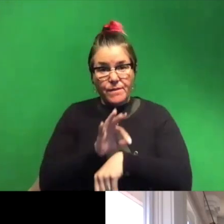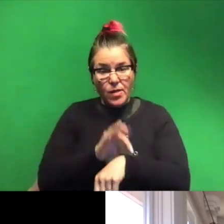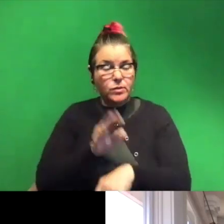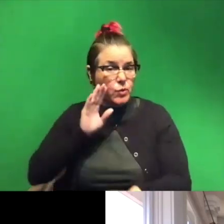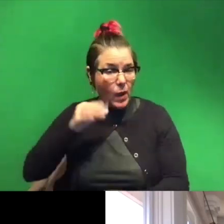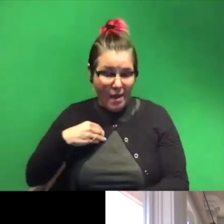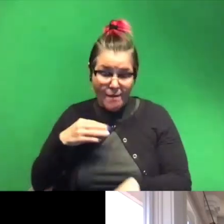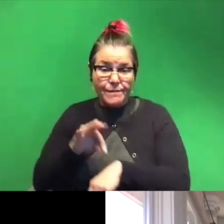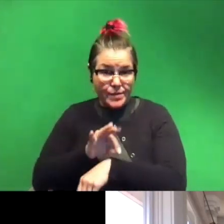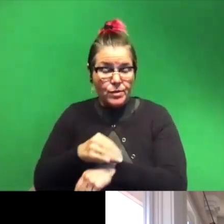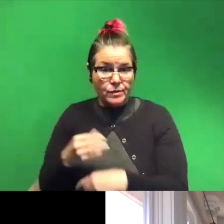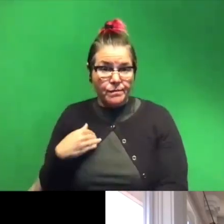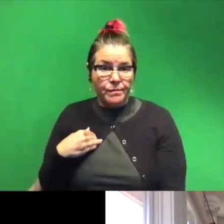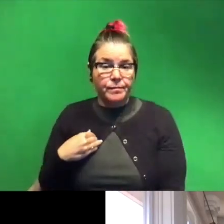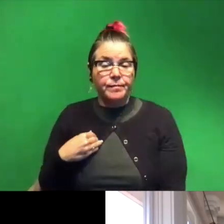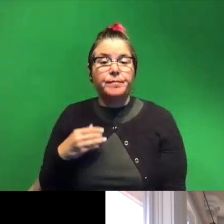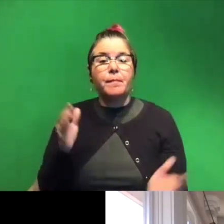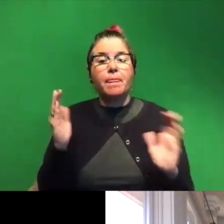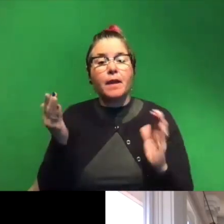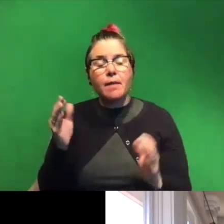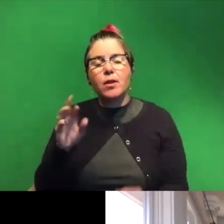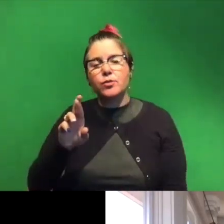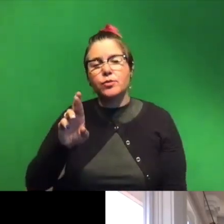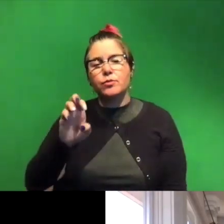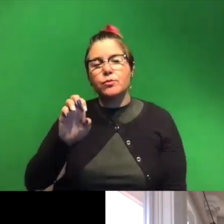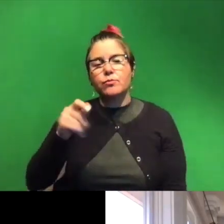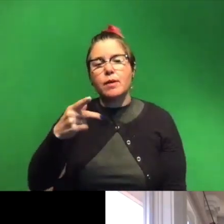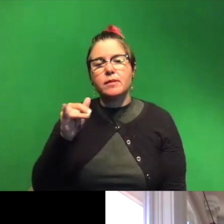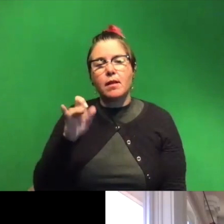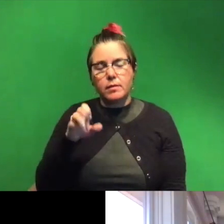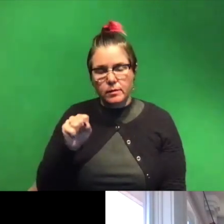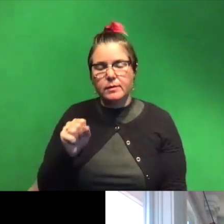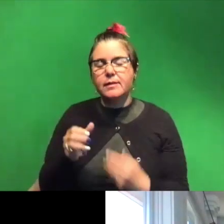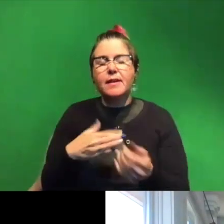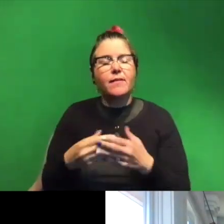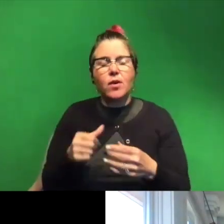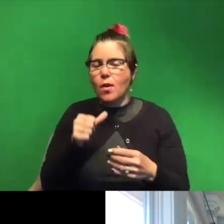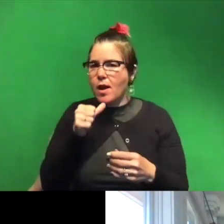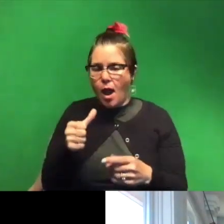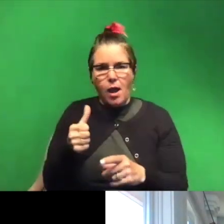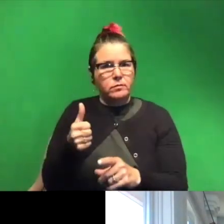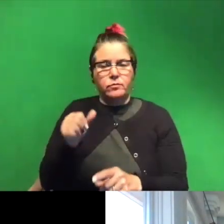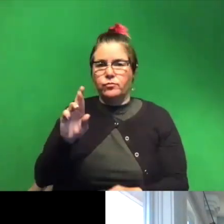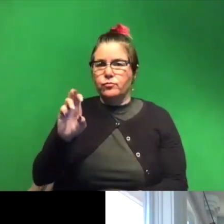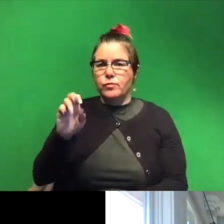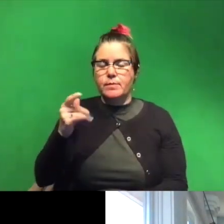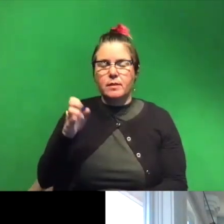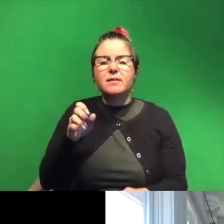feathers. We also compare them to reptiles because even though they are not reptiles, they are very